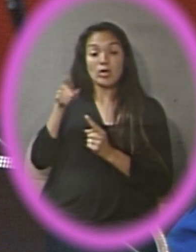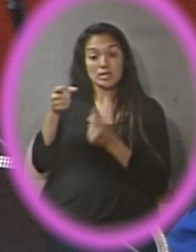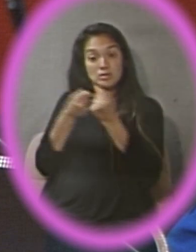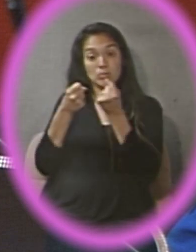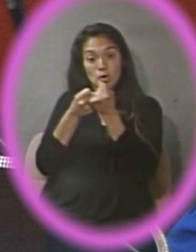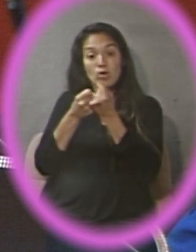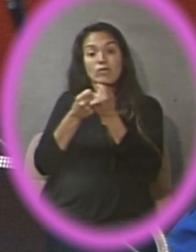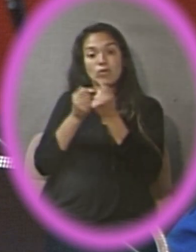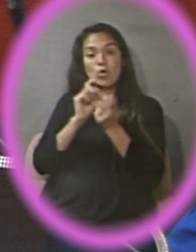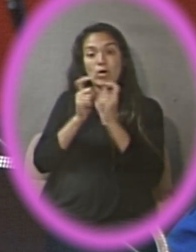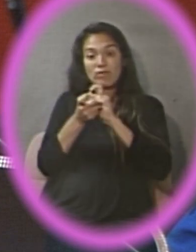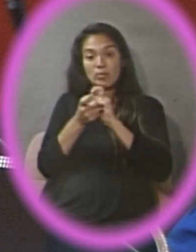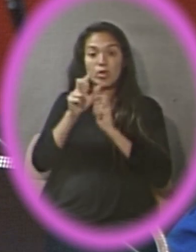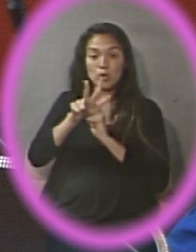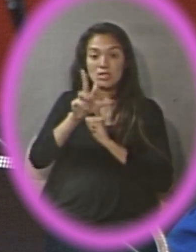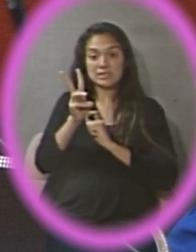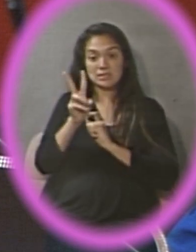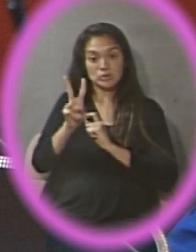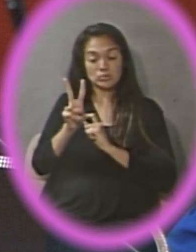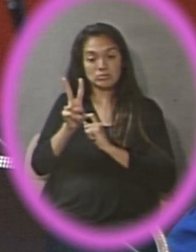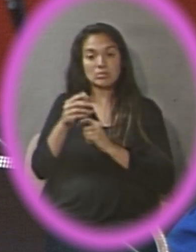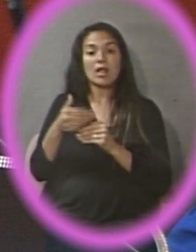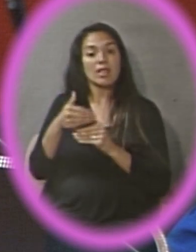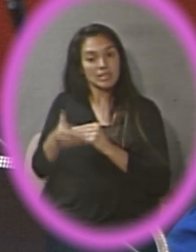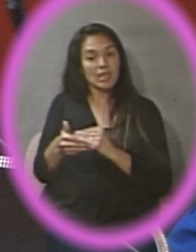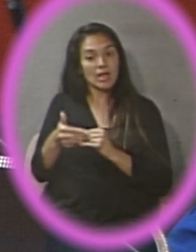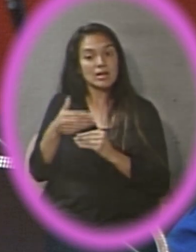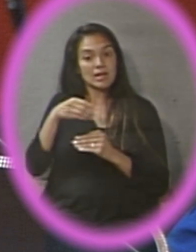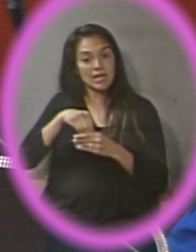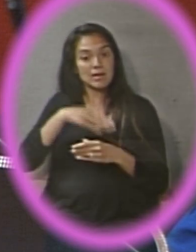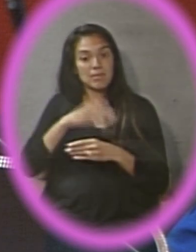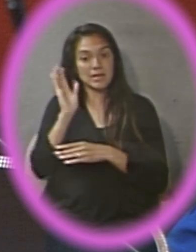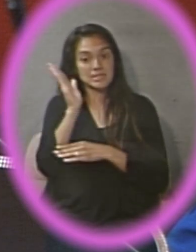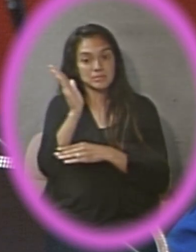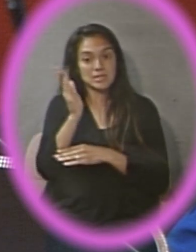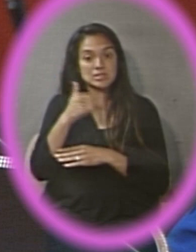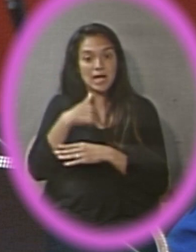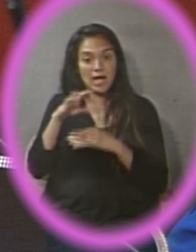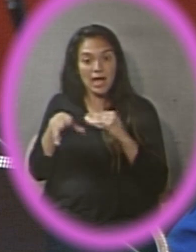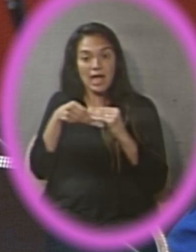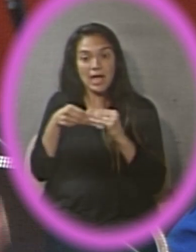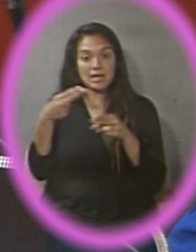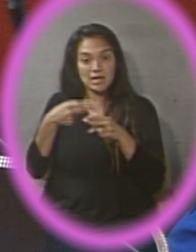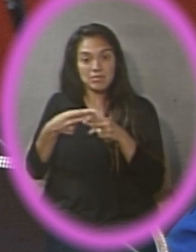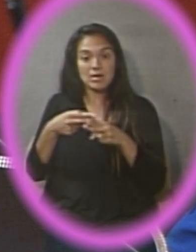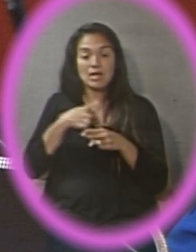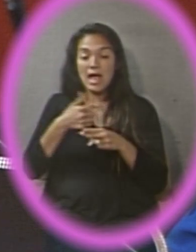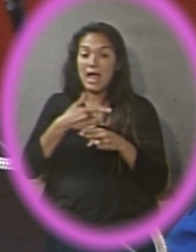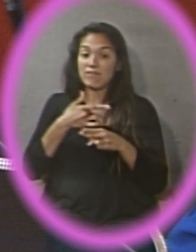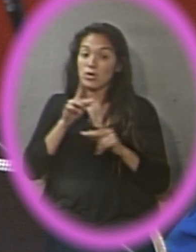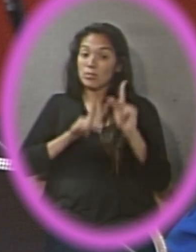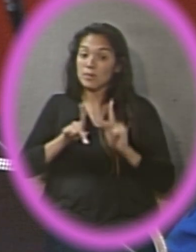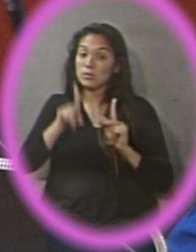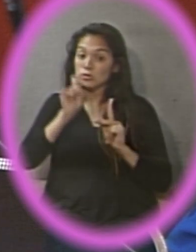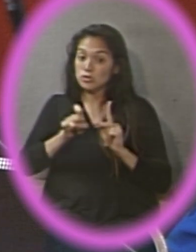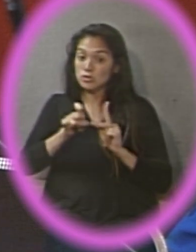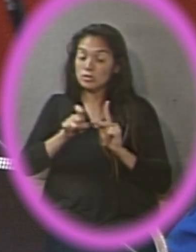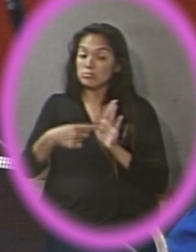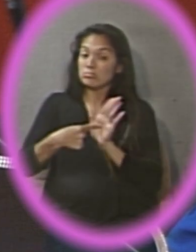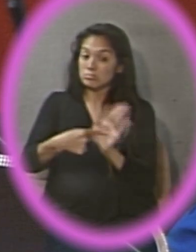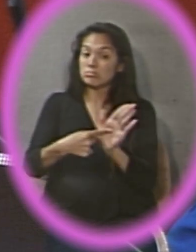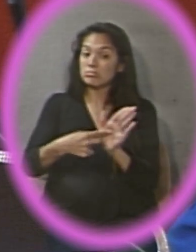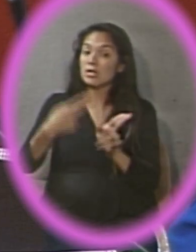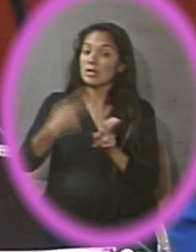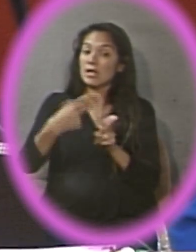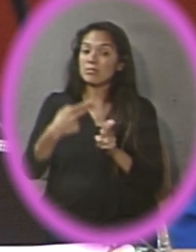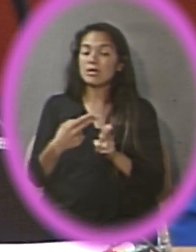then, in my speeches, would mention names because, you know, people do have to be accountable, and I've been told that I